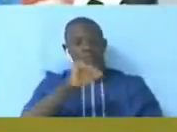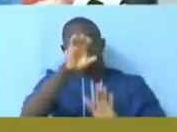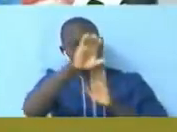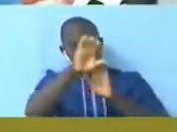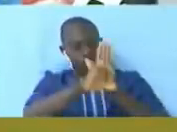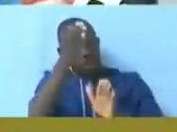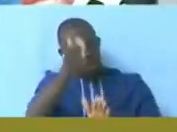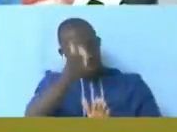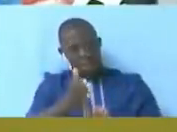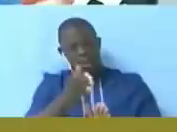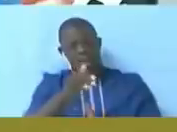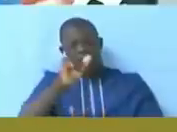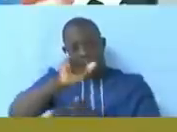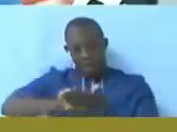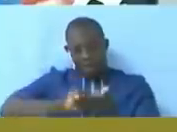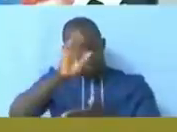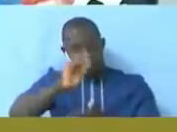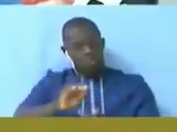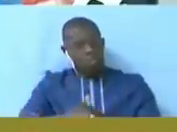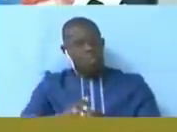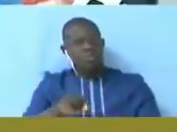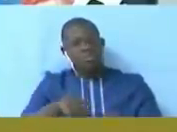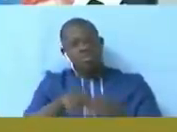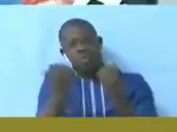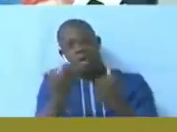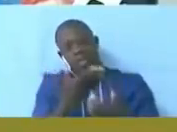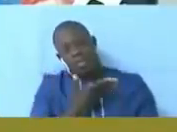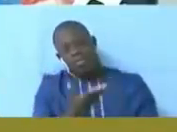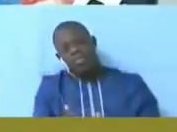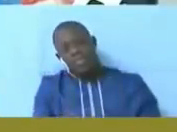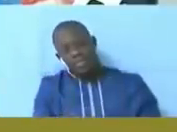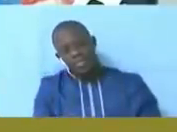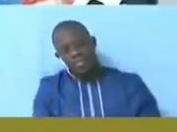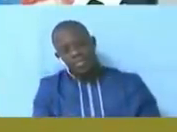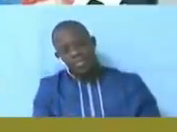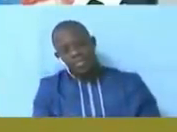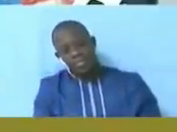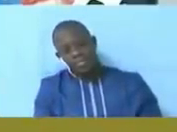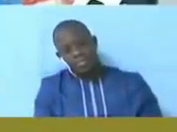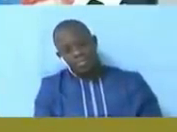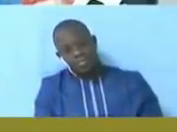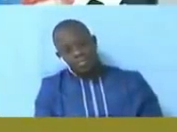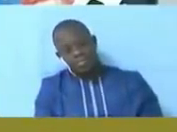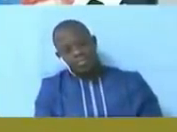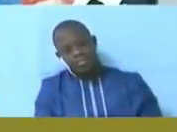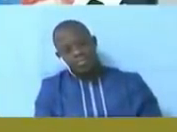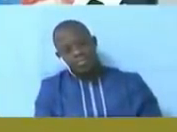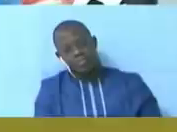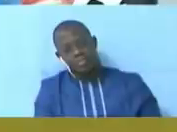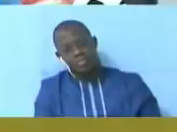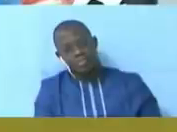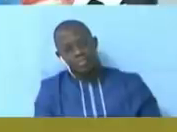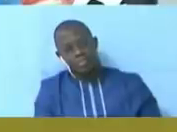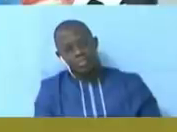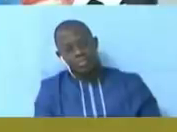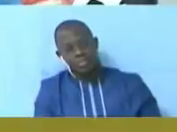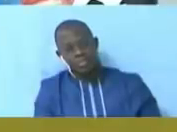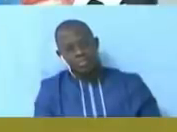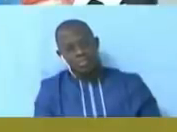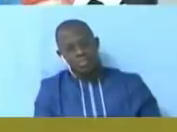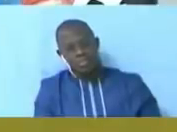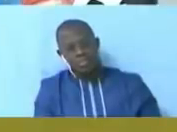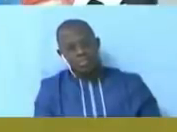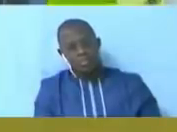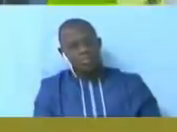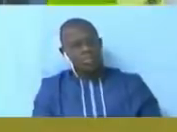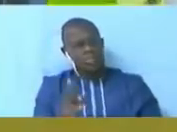Certainly. Ah, ani muila ila nyanto tinyata la puru nyinkama la puru case nyinku ila kidiamo nyinpuru aya murunga njube ku ila nyanto tinyawoto. But that was